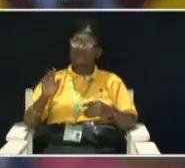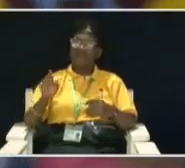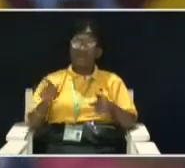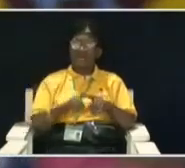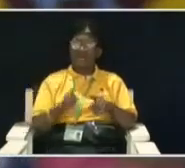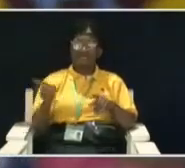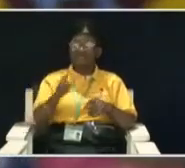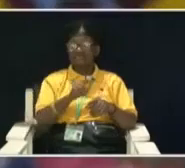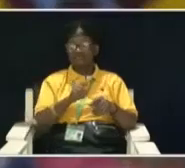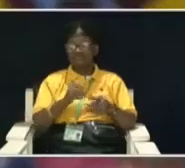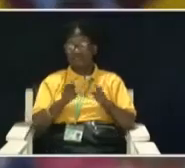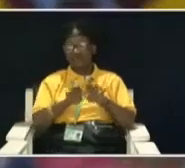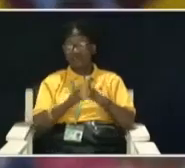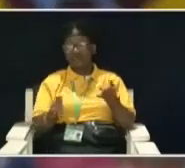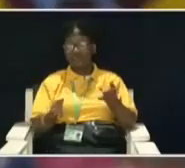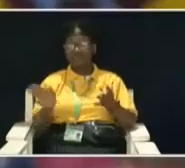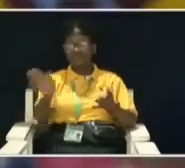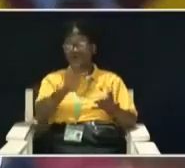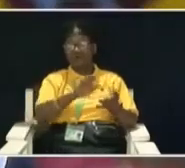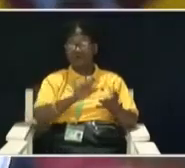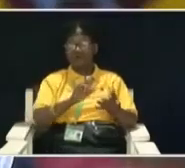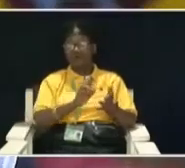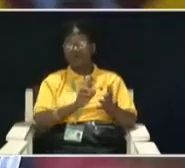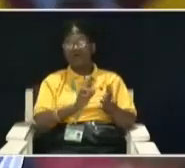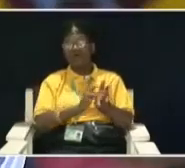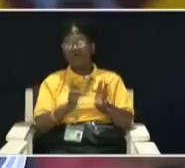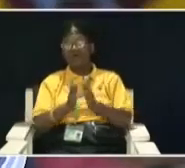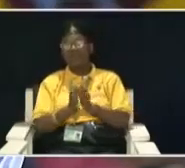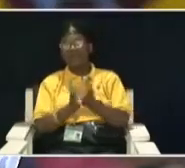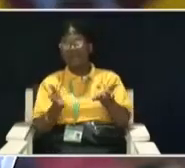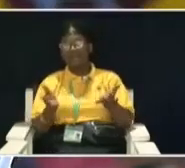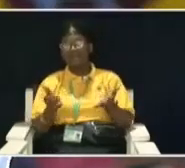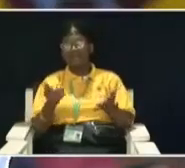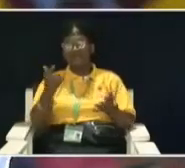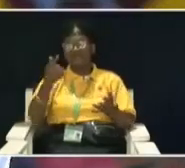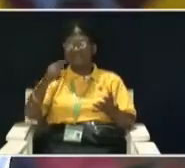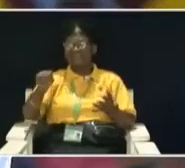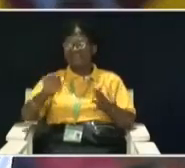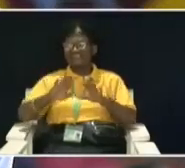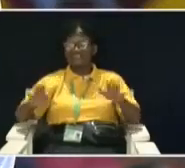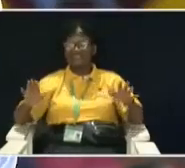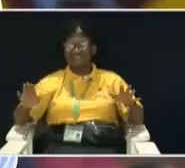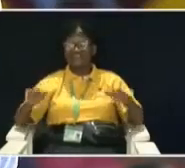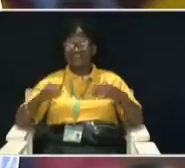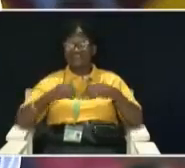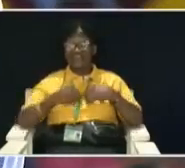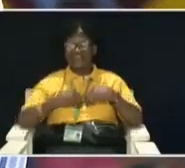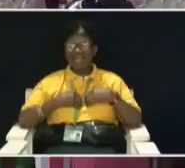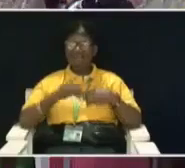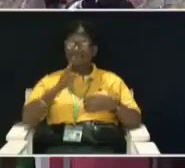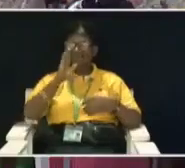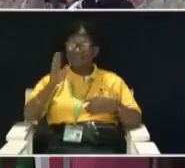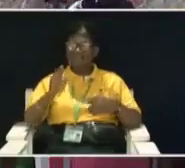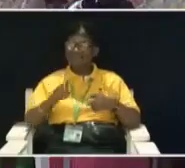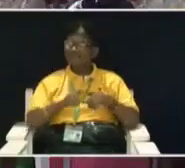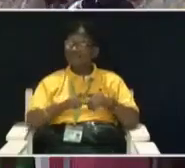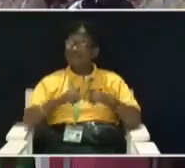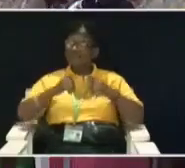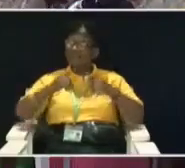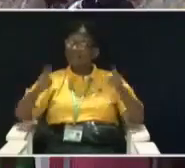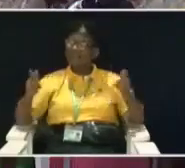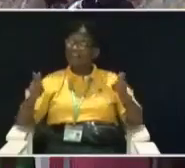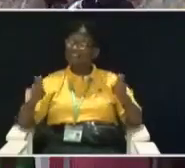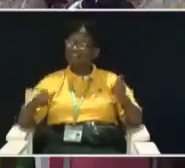Bibles, the children have been extremely wonderful this evening, don't you think so? From